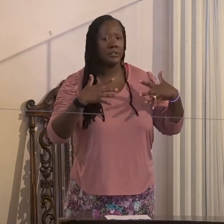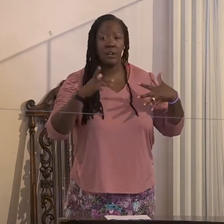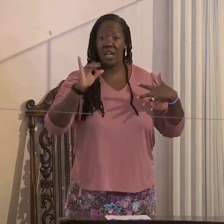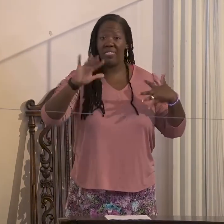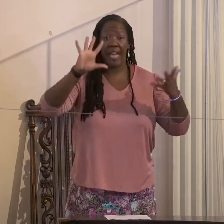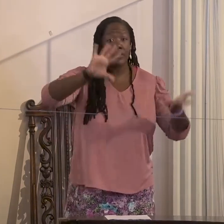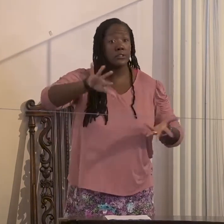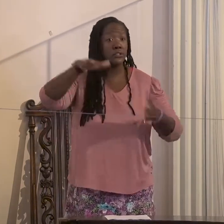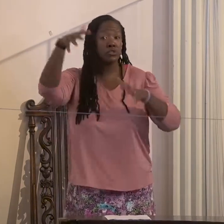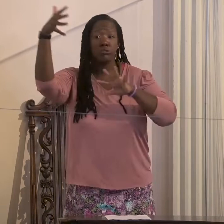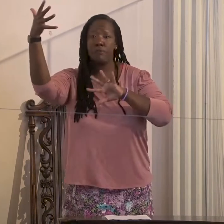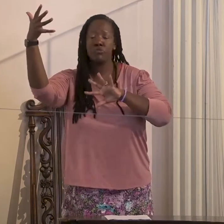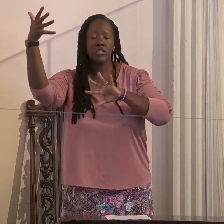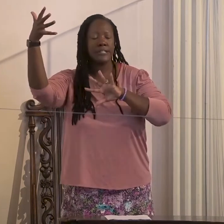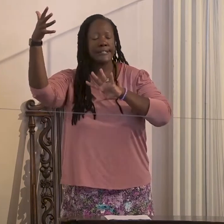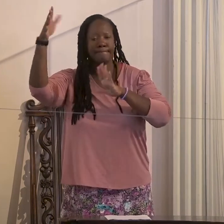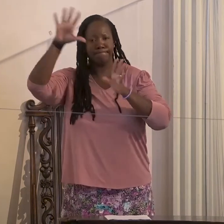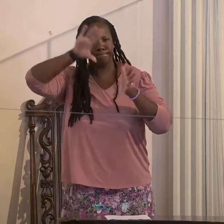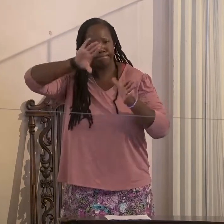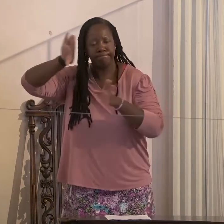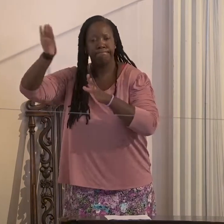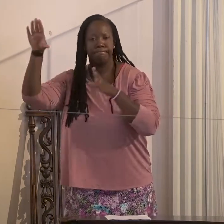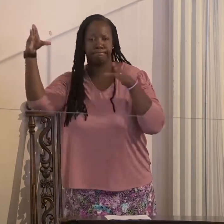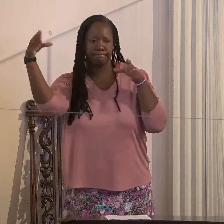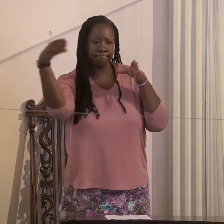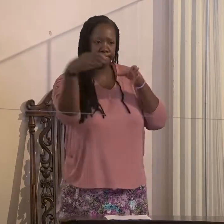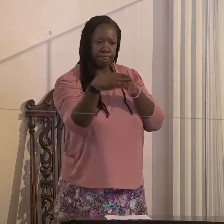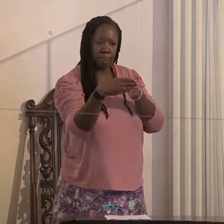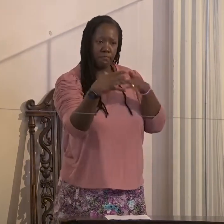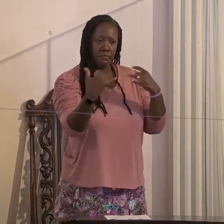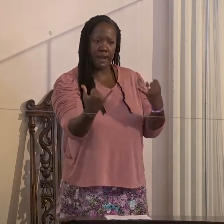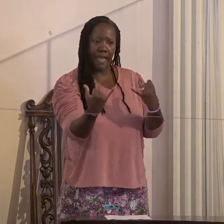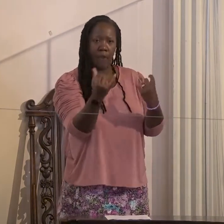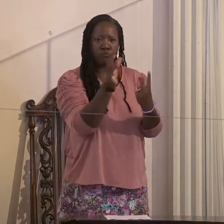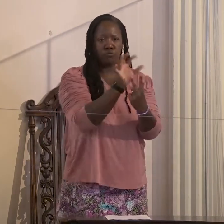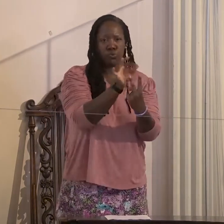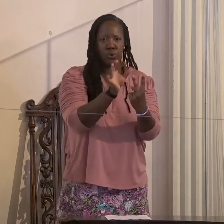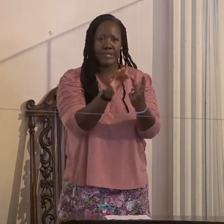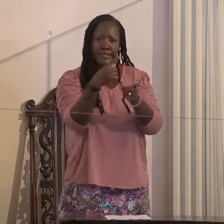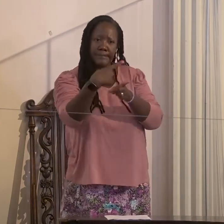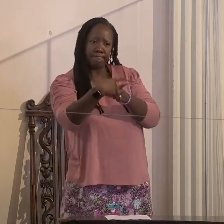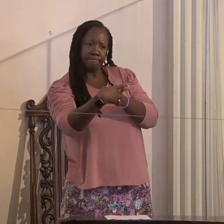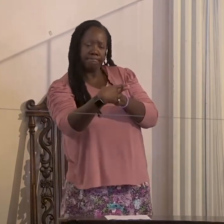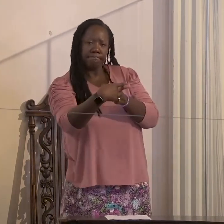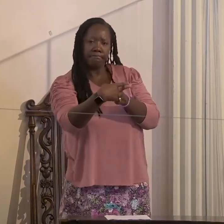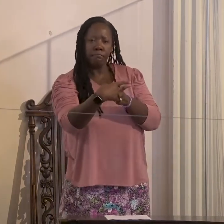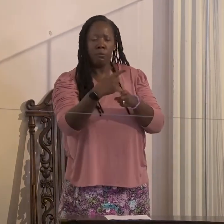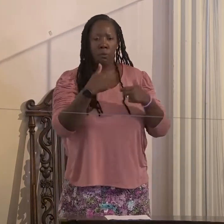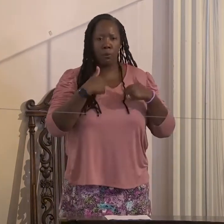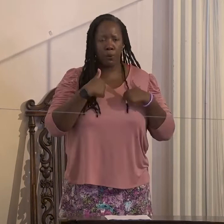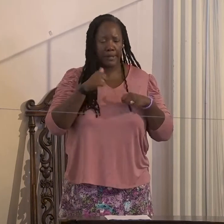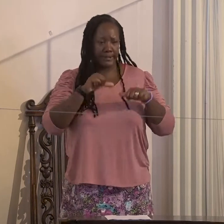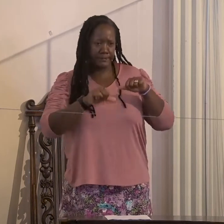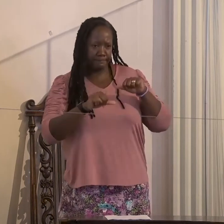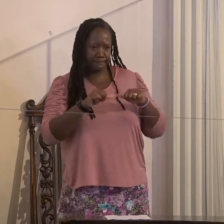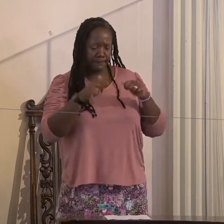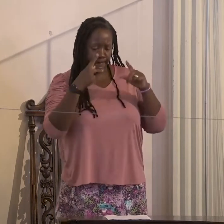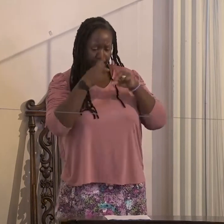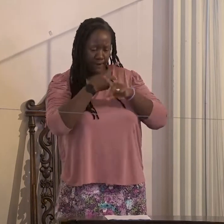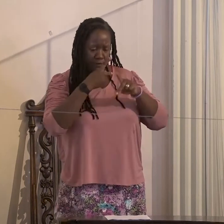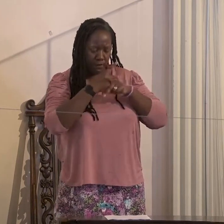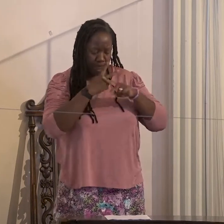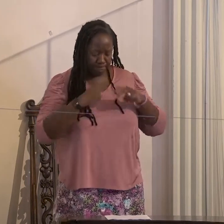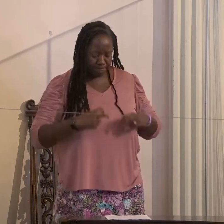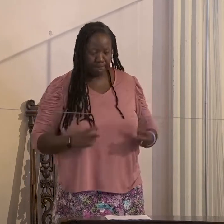disruption points us to a crossroads, where we may linger in order to go deeper into